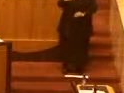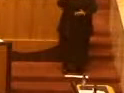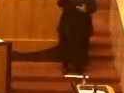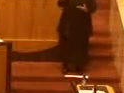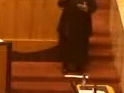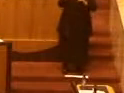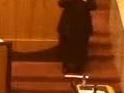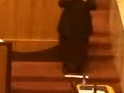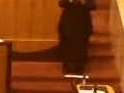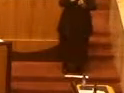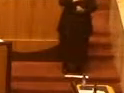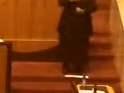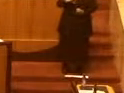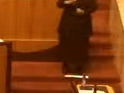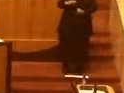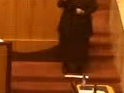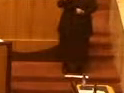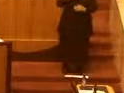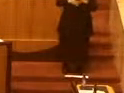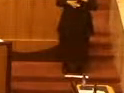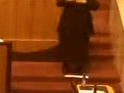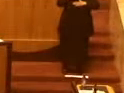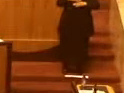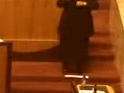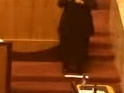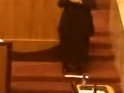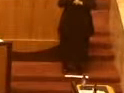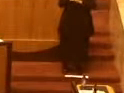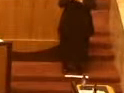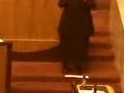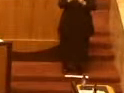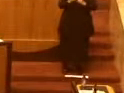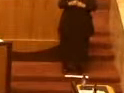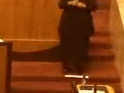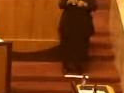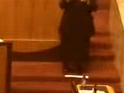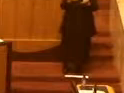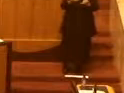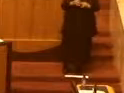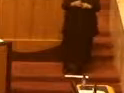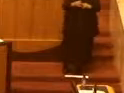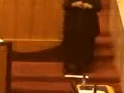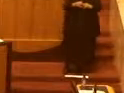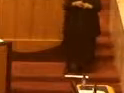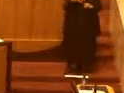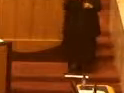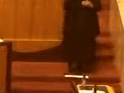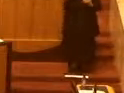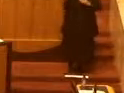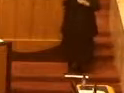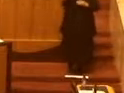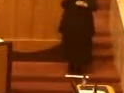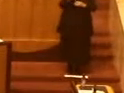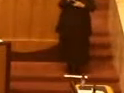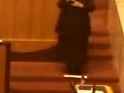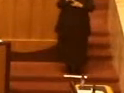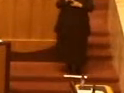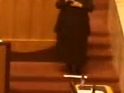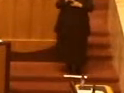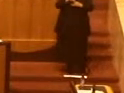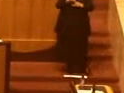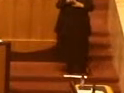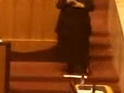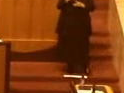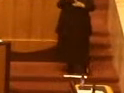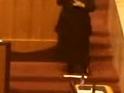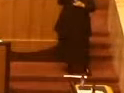the committee staff for your humility and hard work. Let me take this opportunity to thank the head of the department,